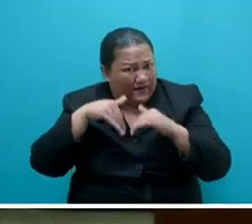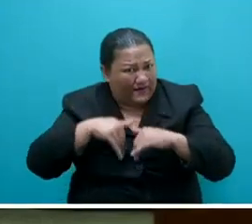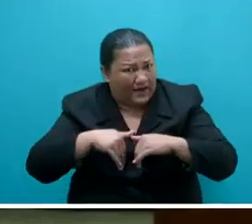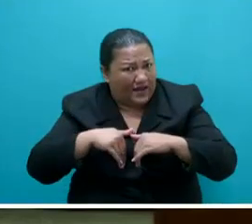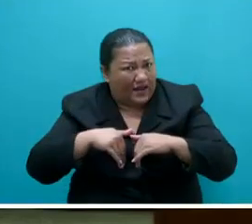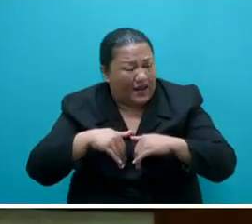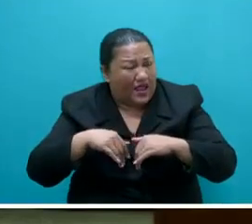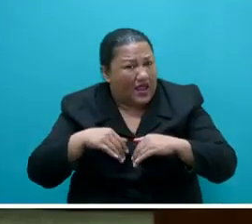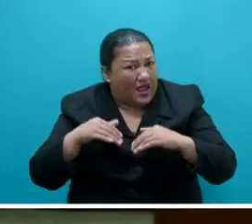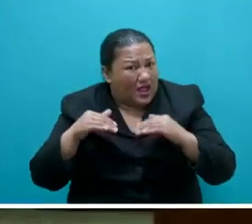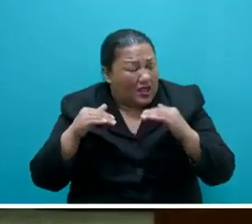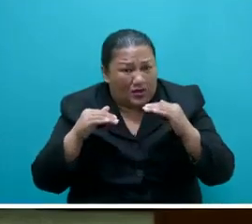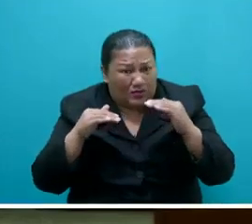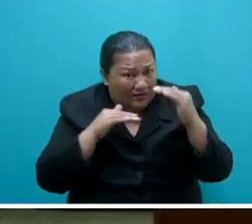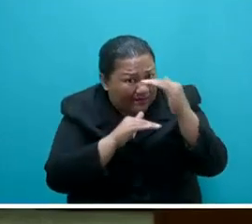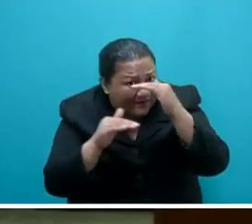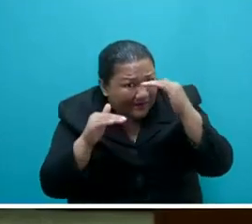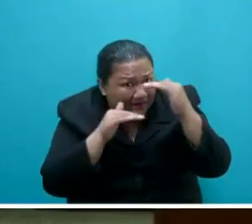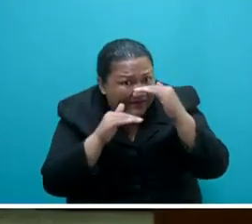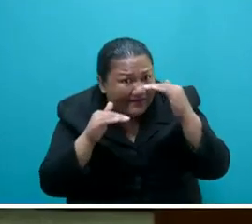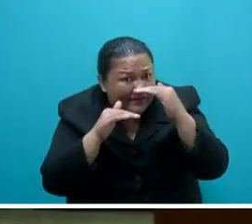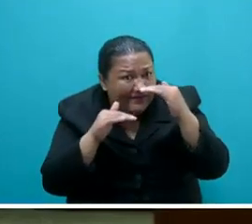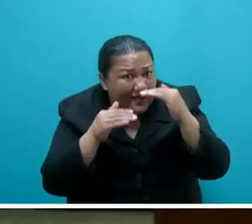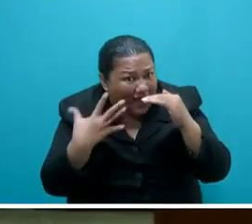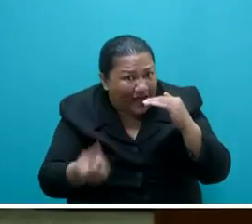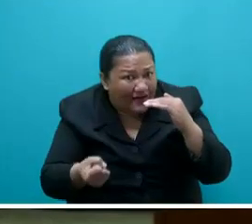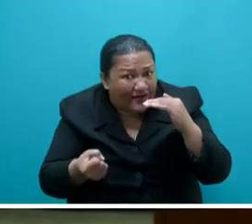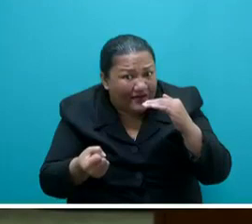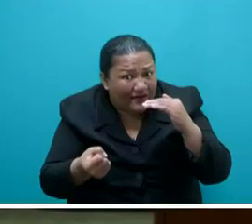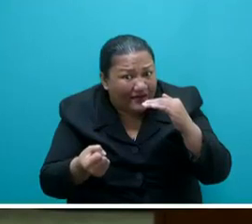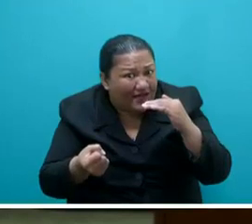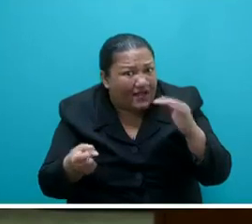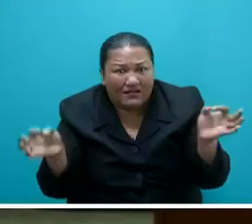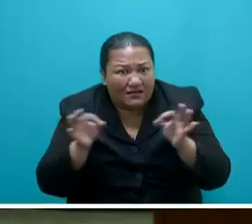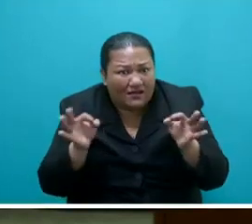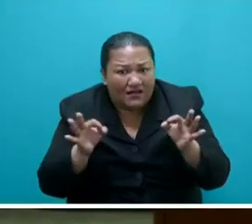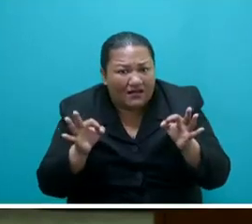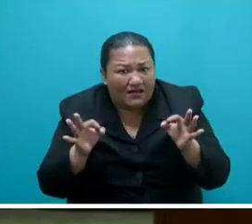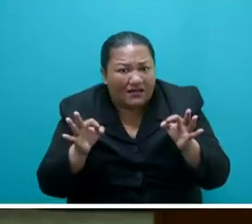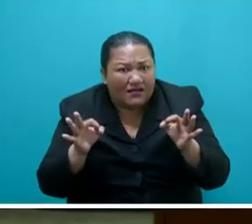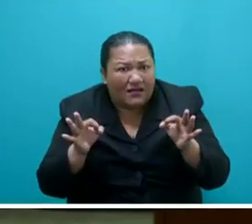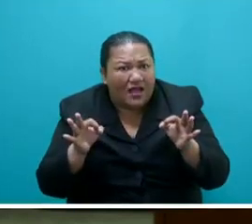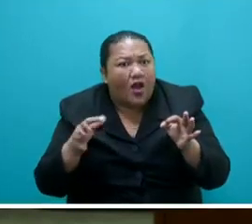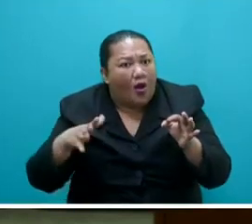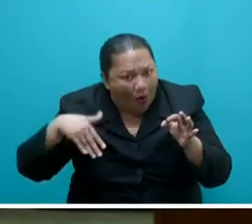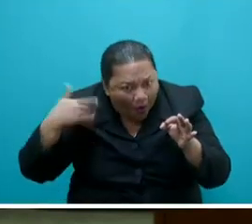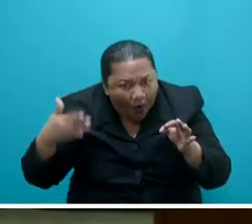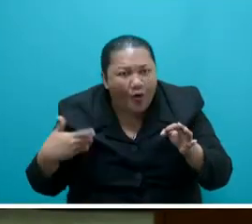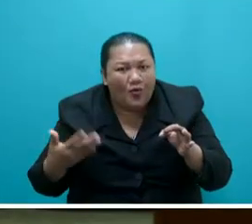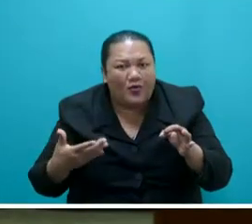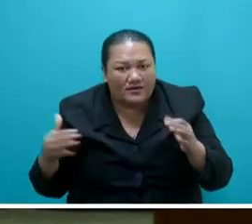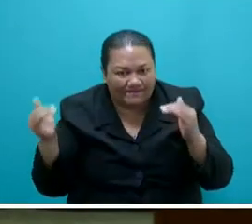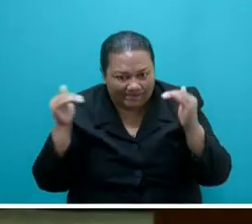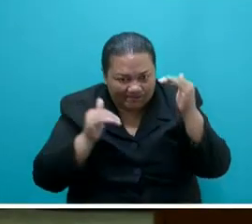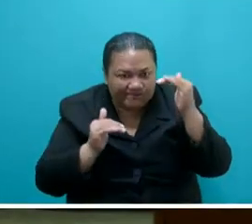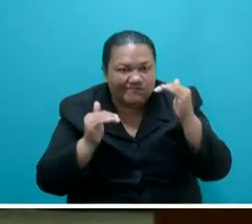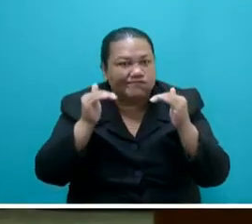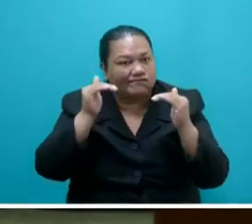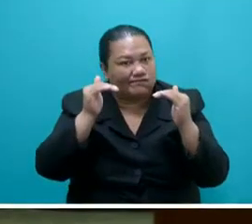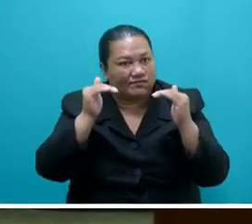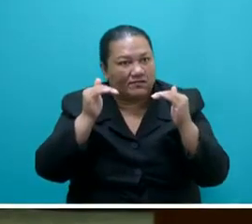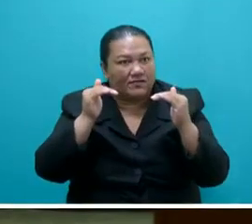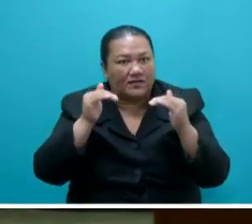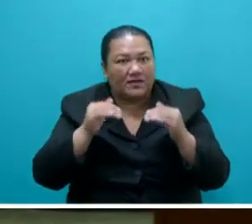It is lunacy to suggest so, Mr. Speaker. Order. The only Itaukei who feel marginalized are you.